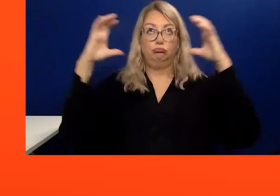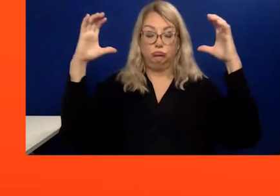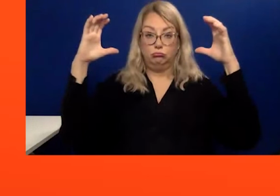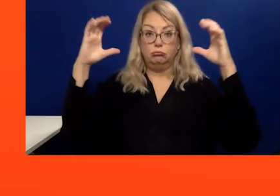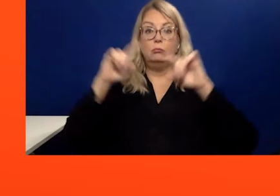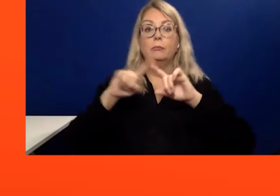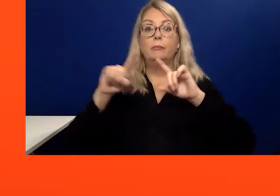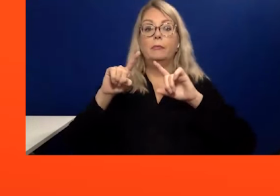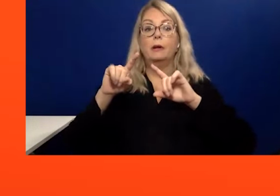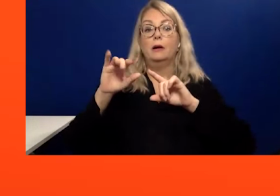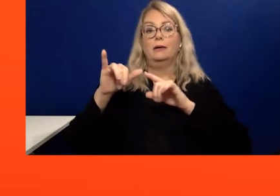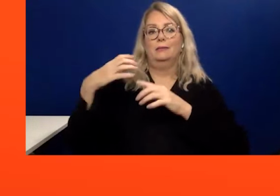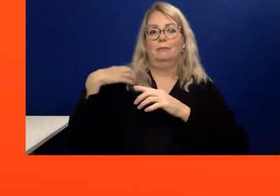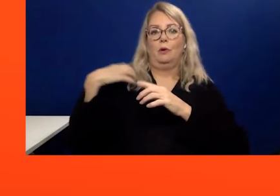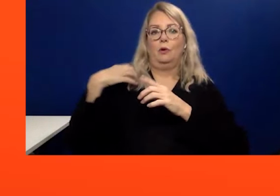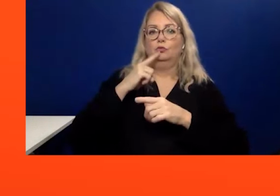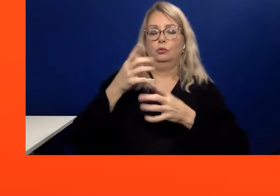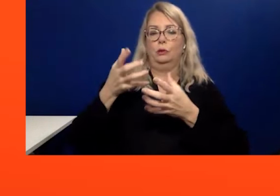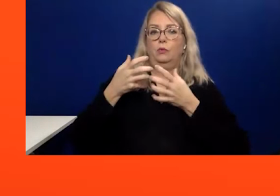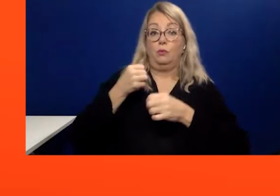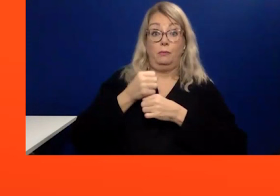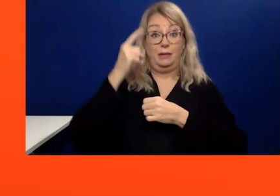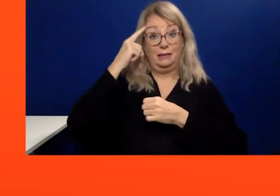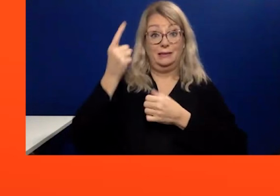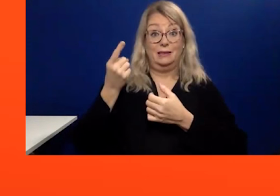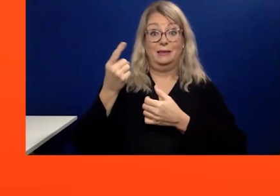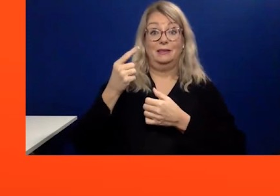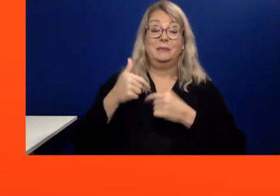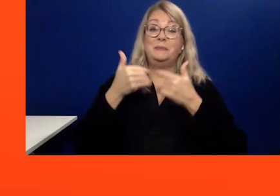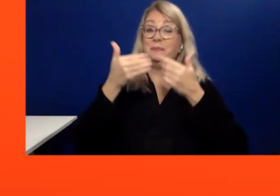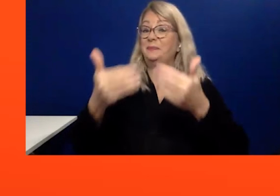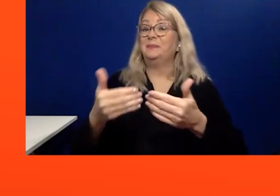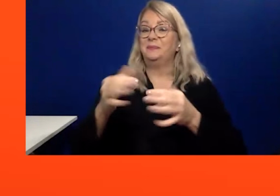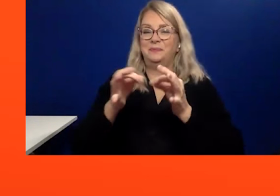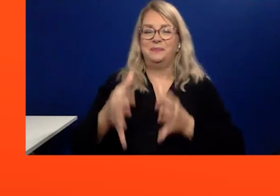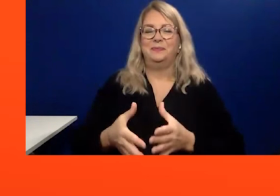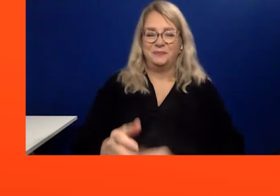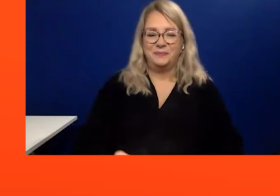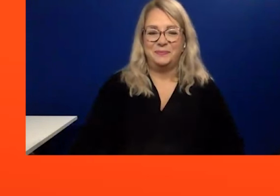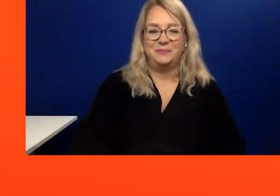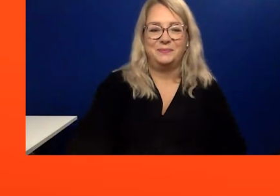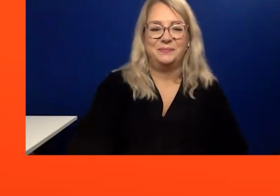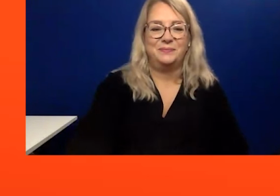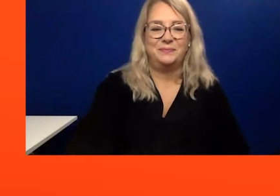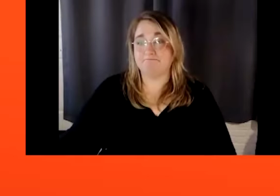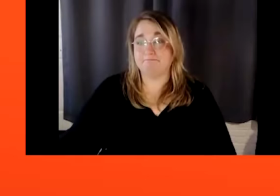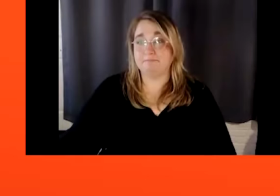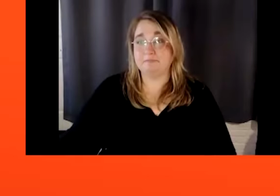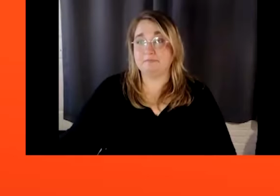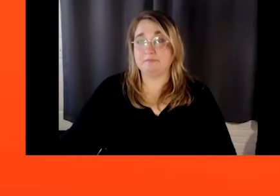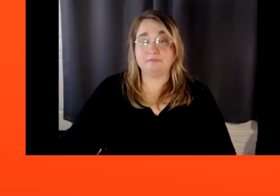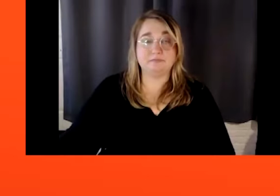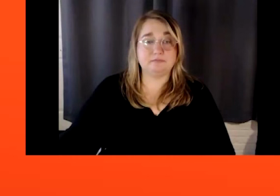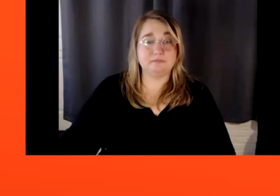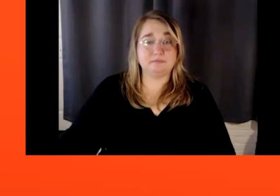that employer really wants. That make sense? It does. So I'll be glad to help you though. Okay? Yeah, Mark.